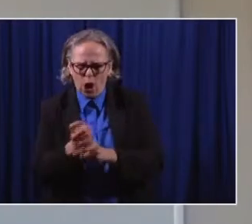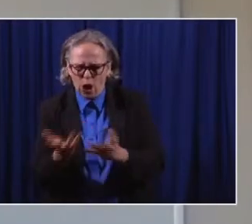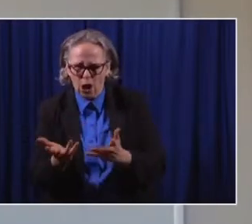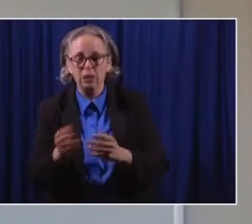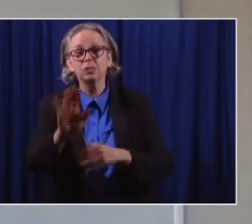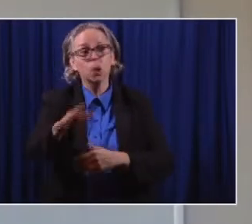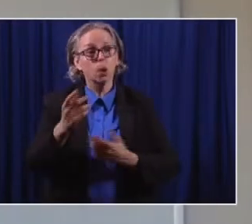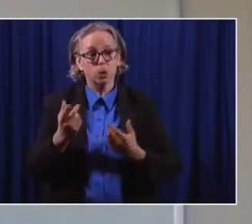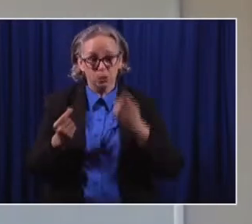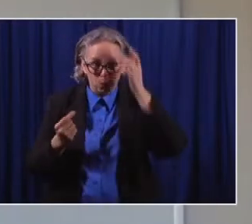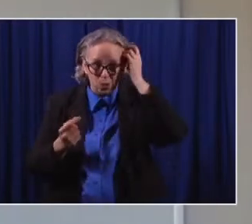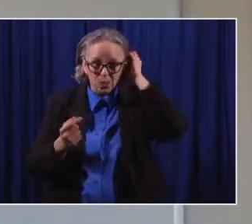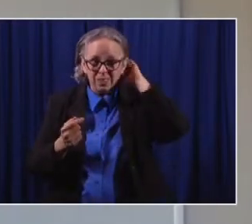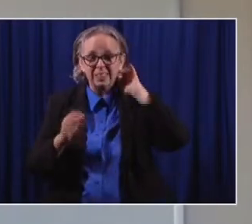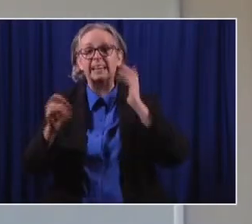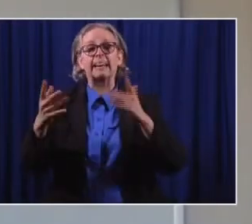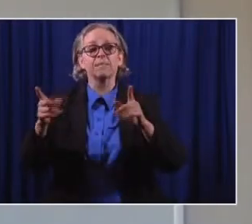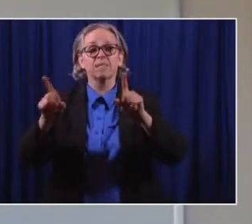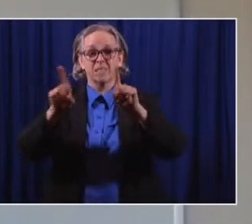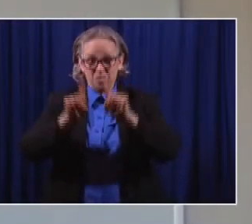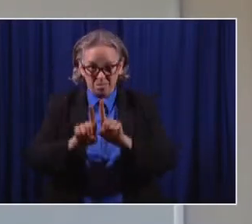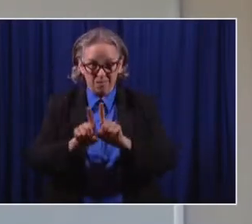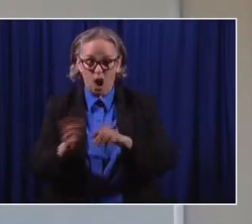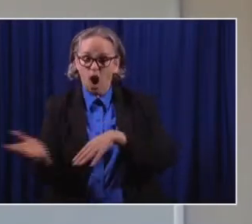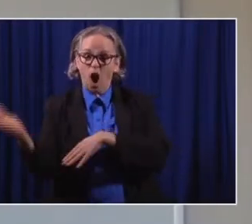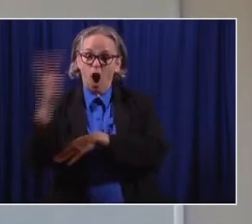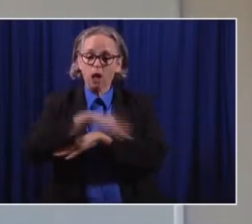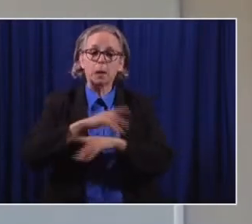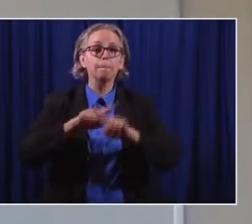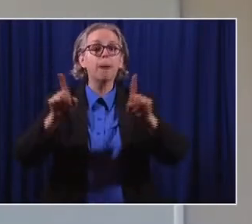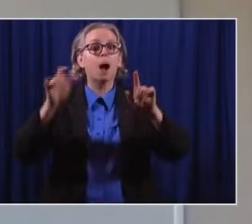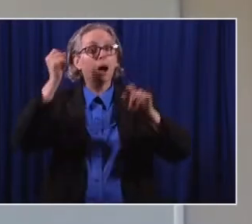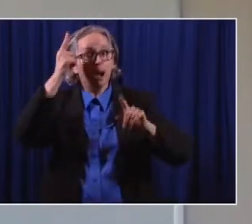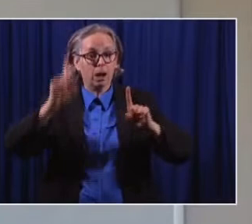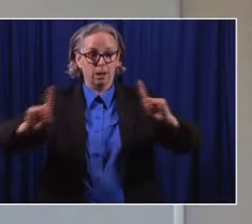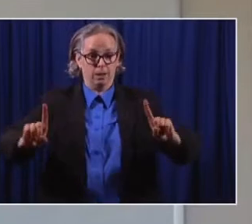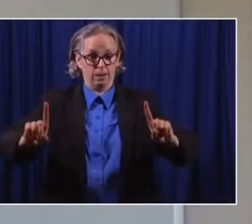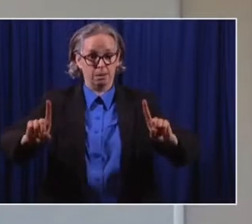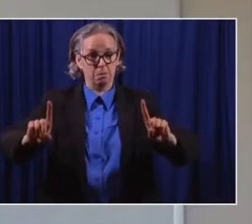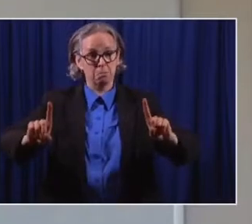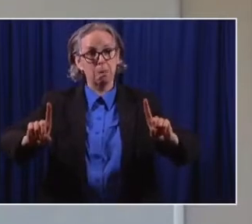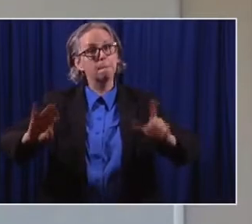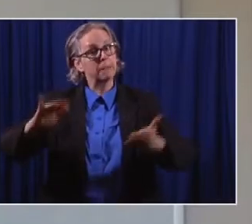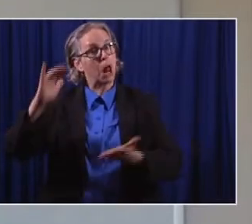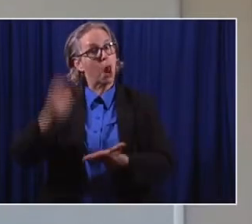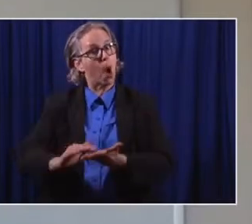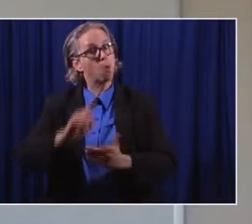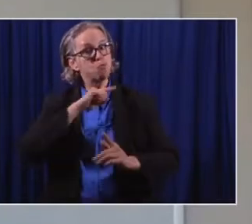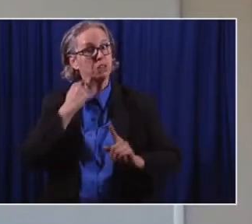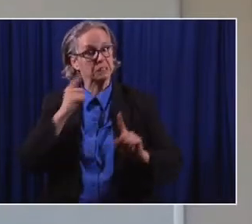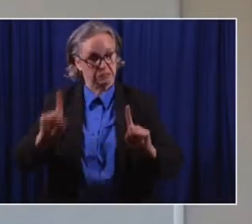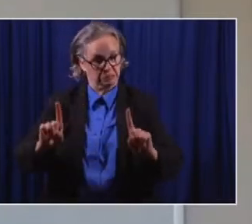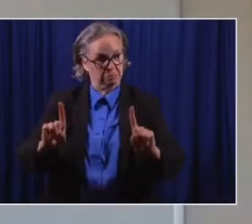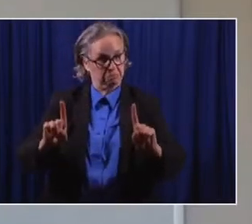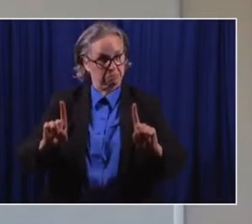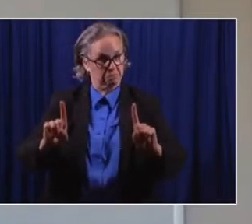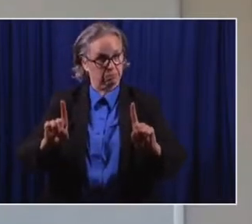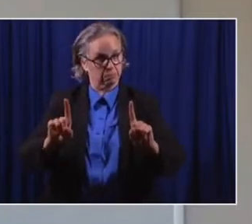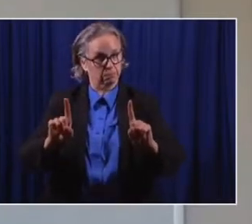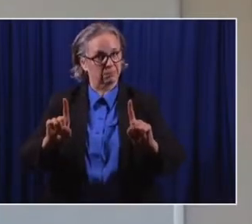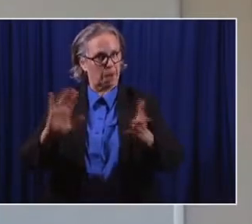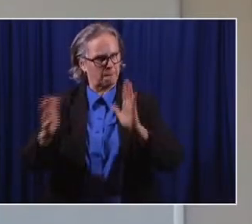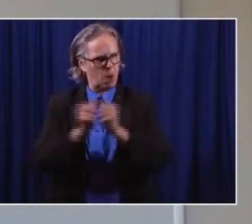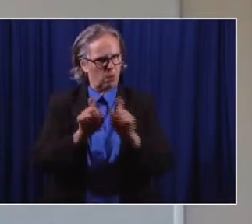everything, we might not see really a high risk situation there, but spending time in someone's